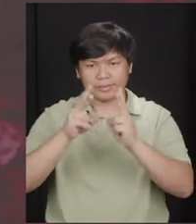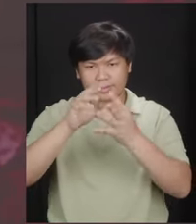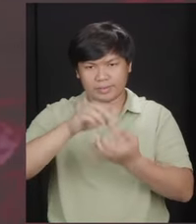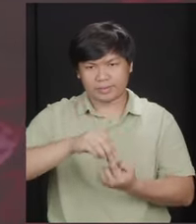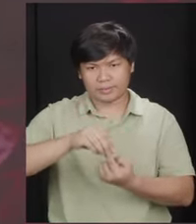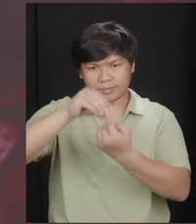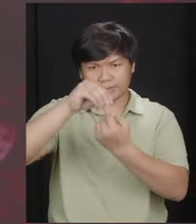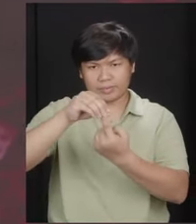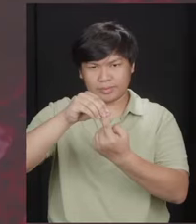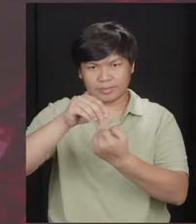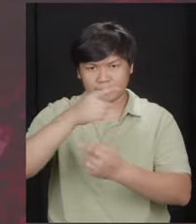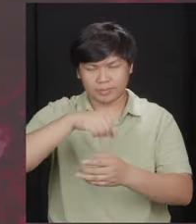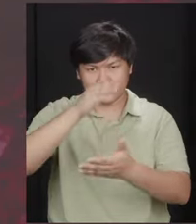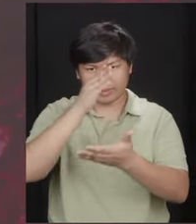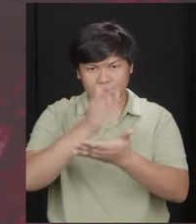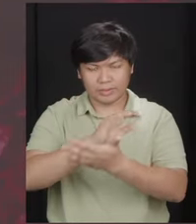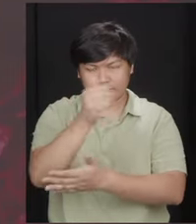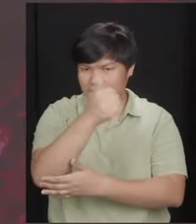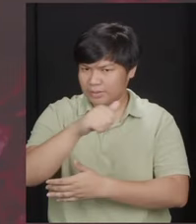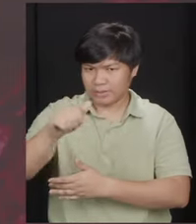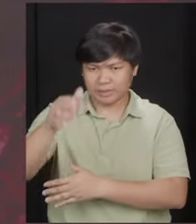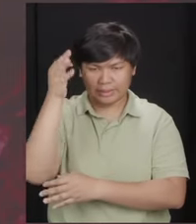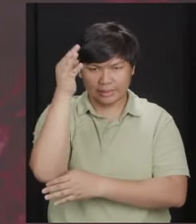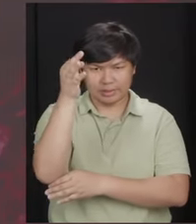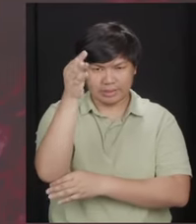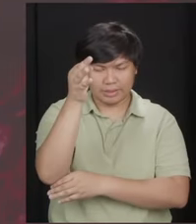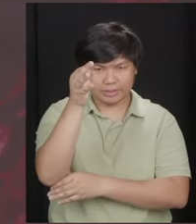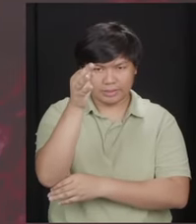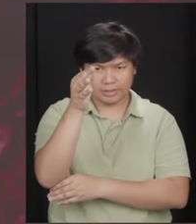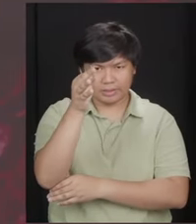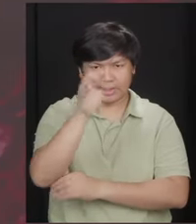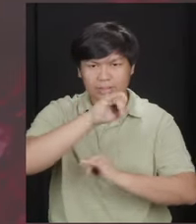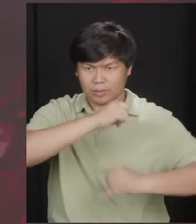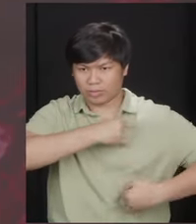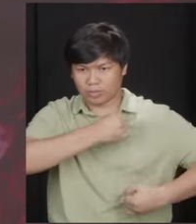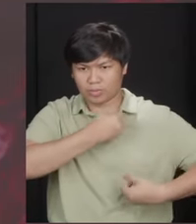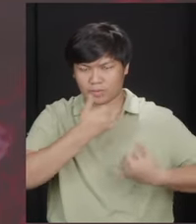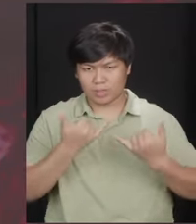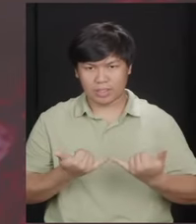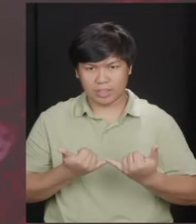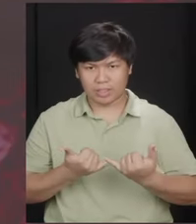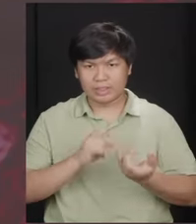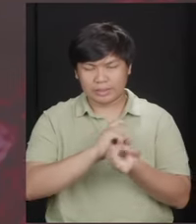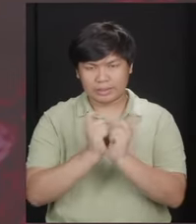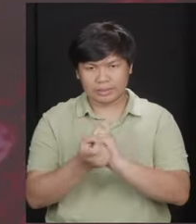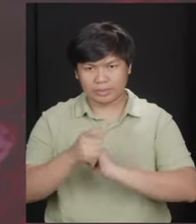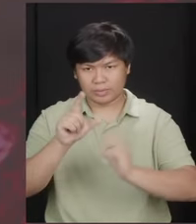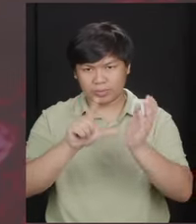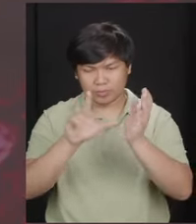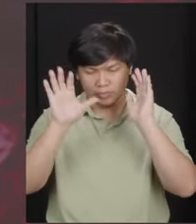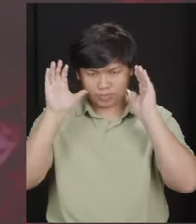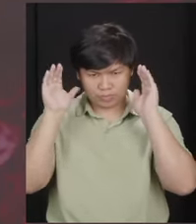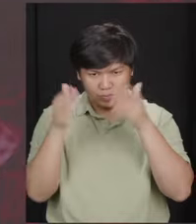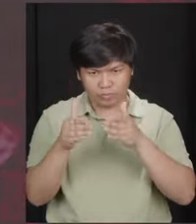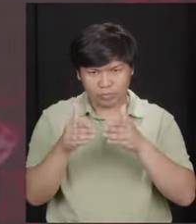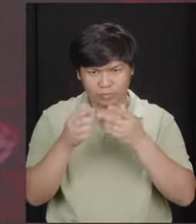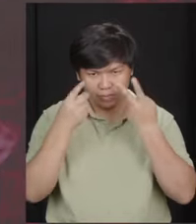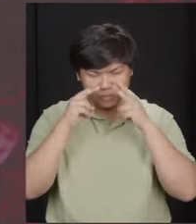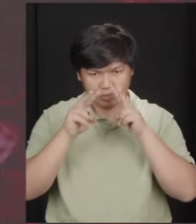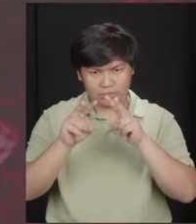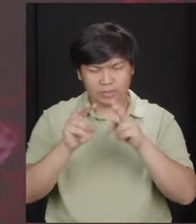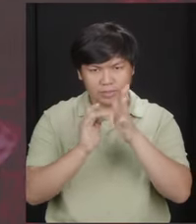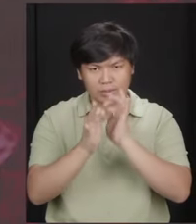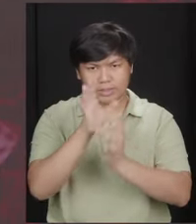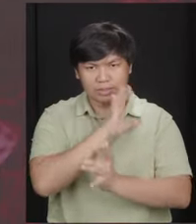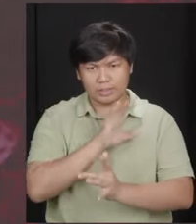will interrupt any series that we have. You know, going to the book of Joshua, so that we can focus on a passage that makes us look at